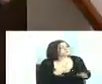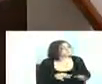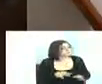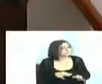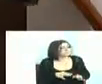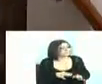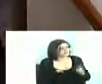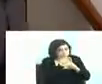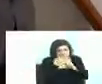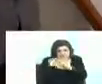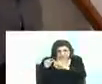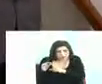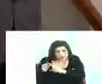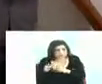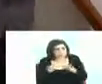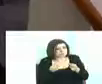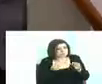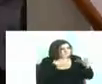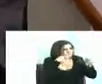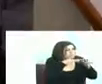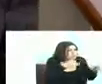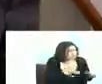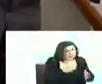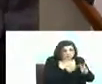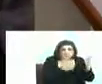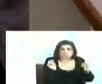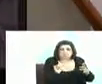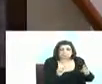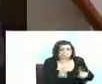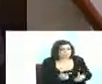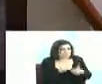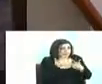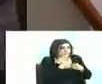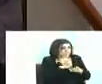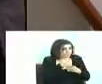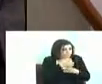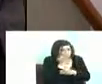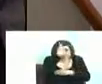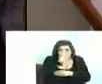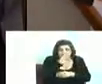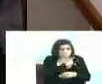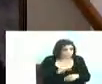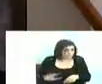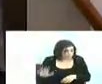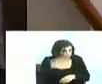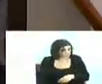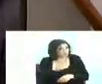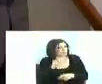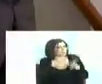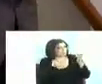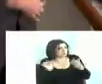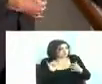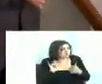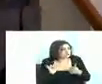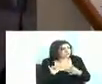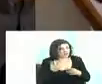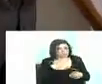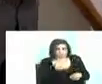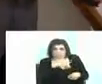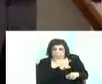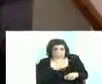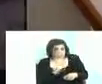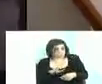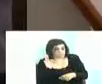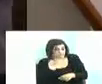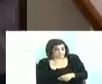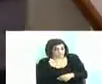to describe the indescribable. What is it like to live in God's kingdom? What is it like when we find ourselves living